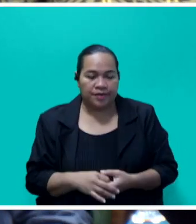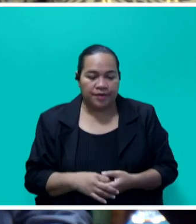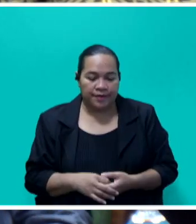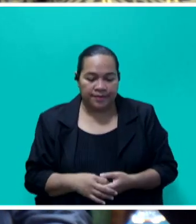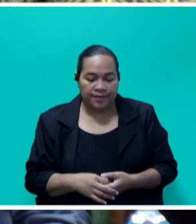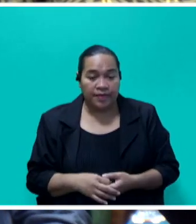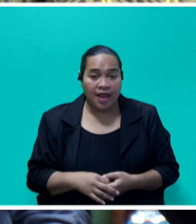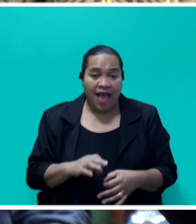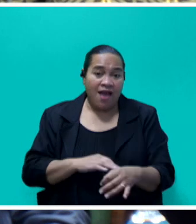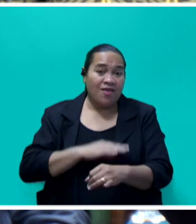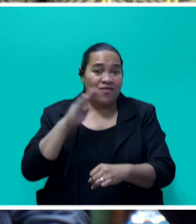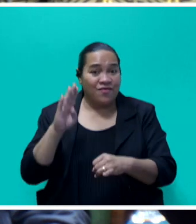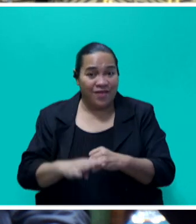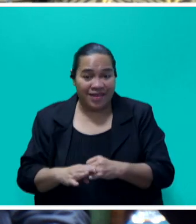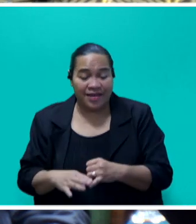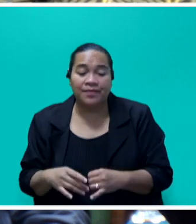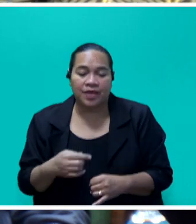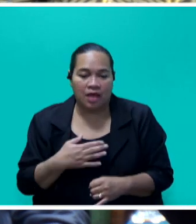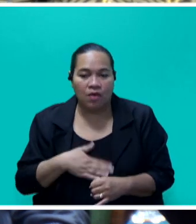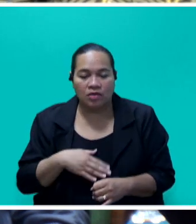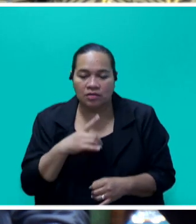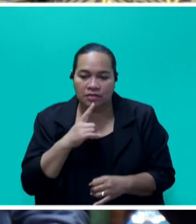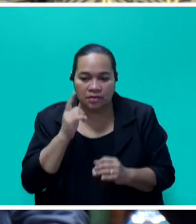Finally, if I may just say, Mr. Speaker, sir,